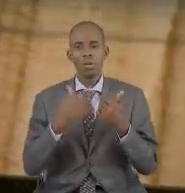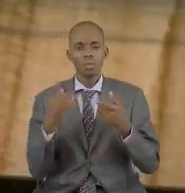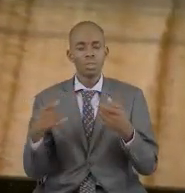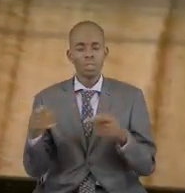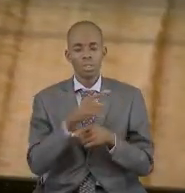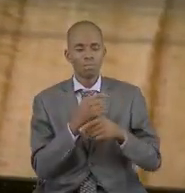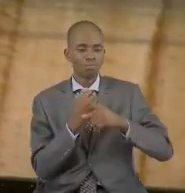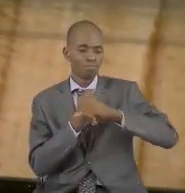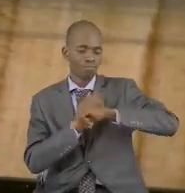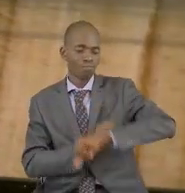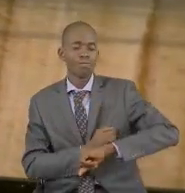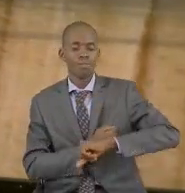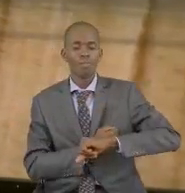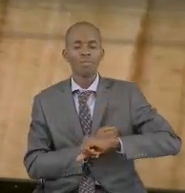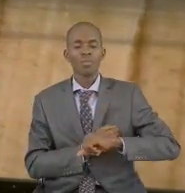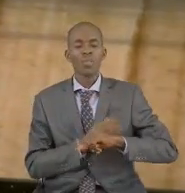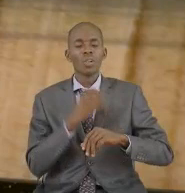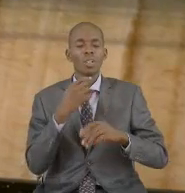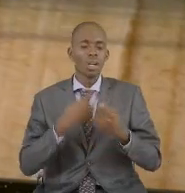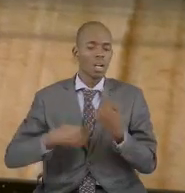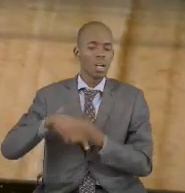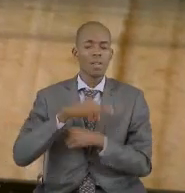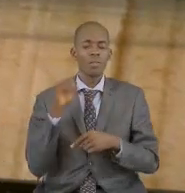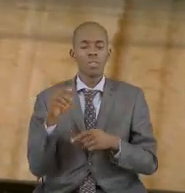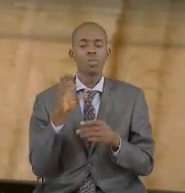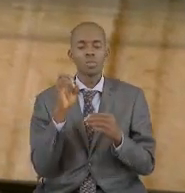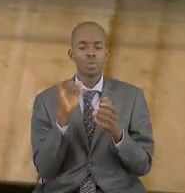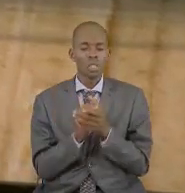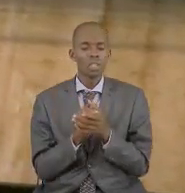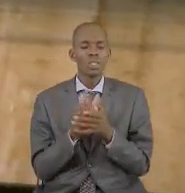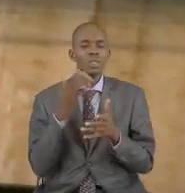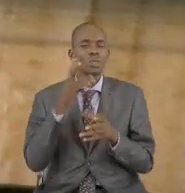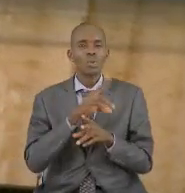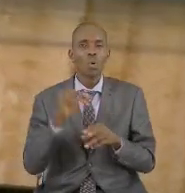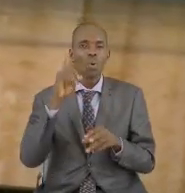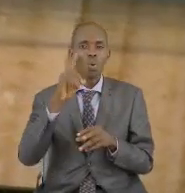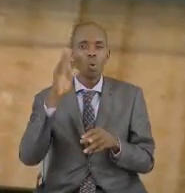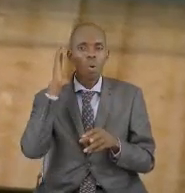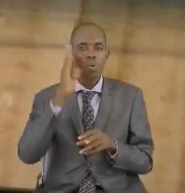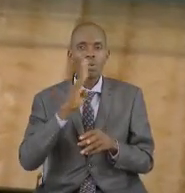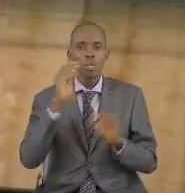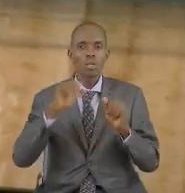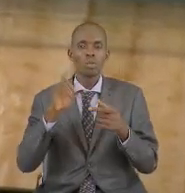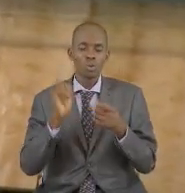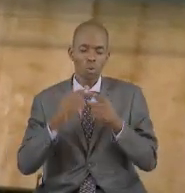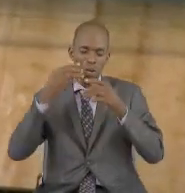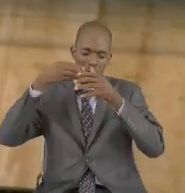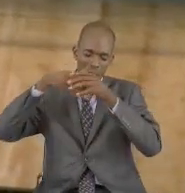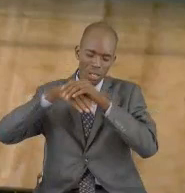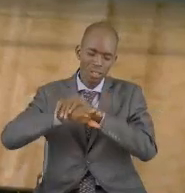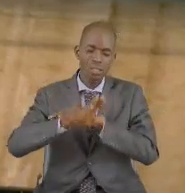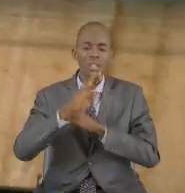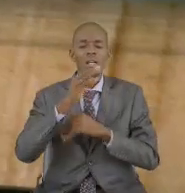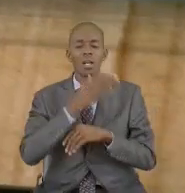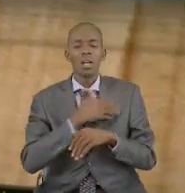shelter around them so that nobody will be able to penetrate, and people will leave